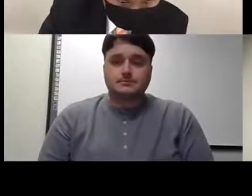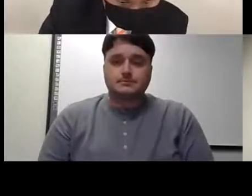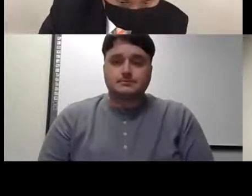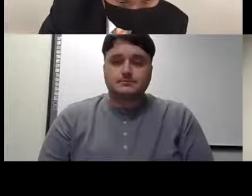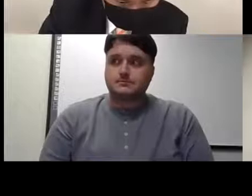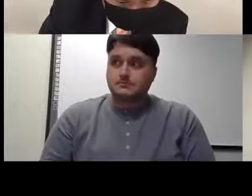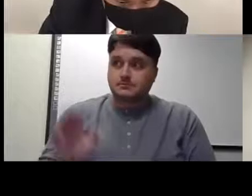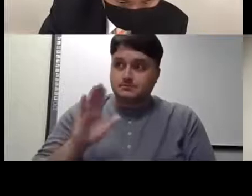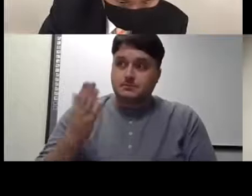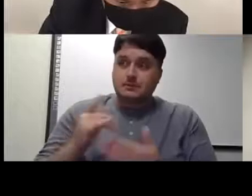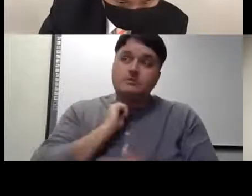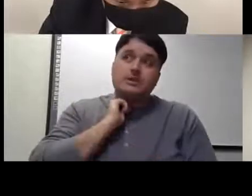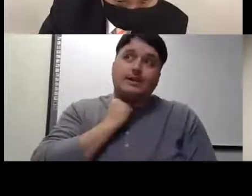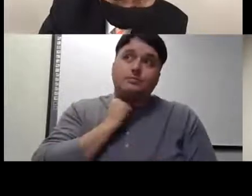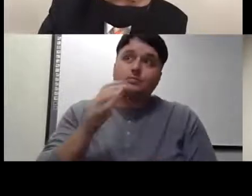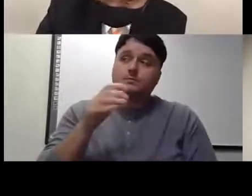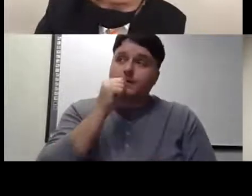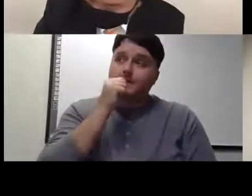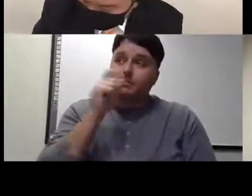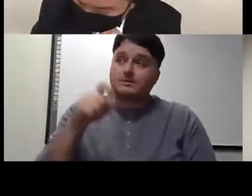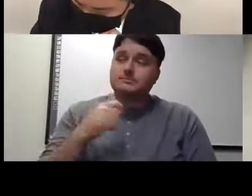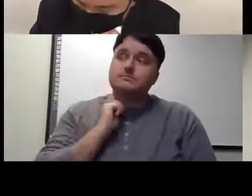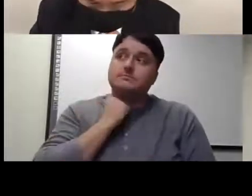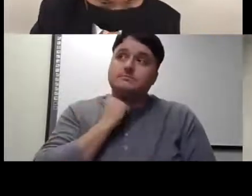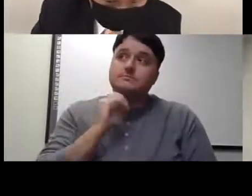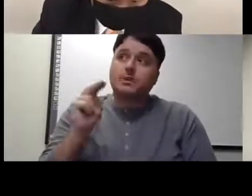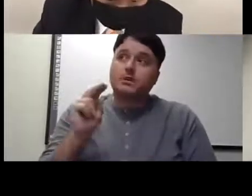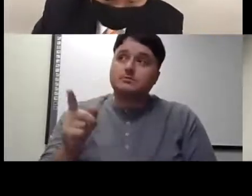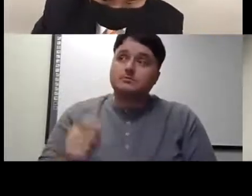Teresa, you may need to unmute your microphone.